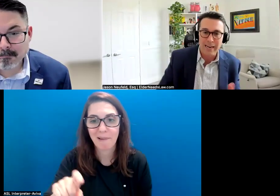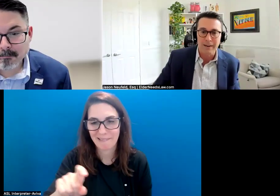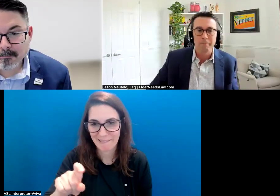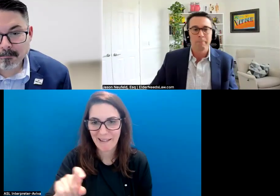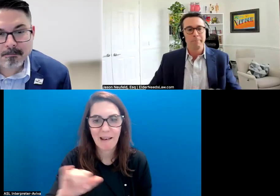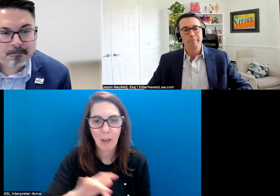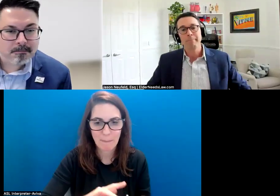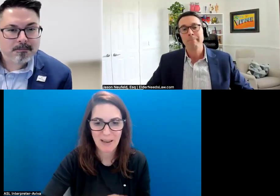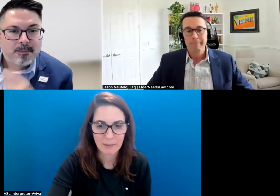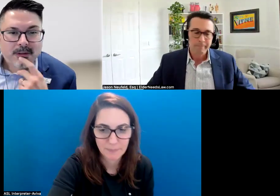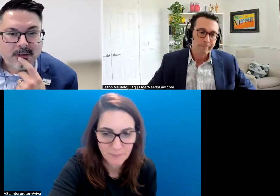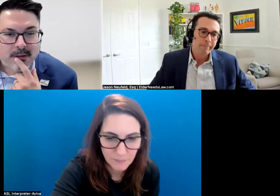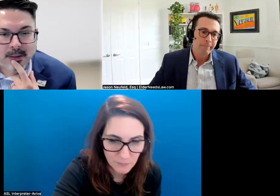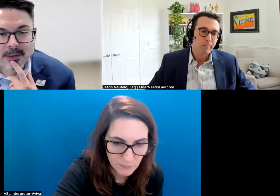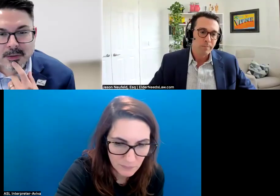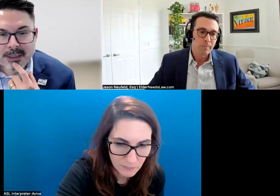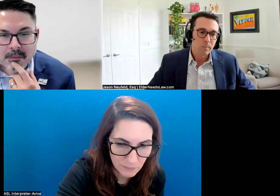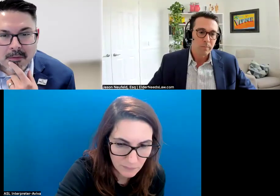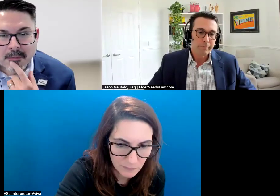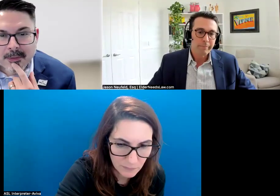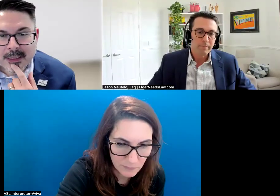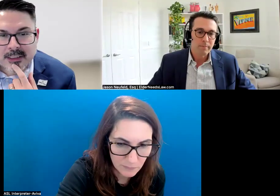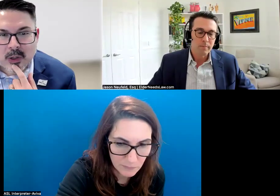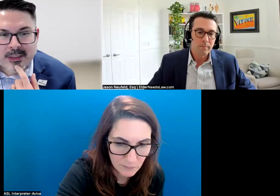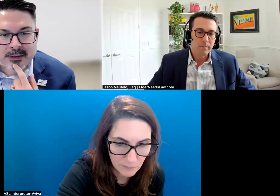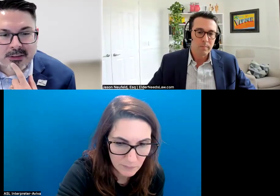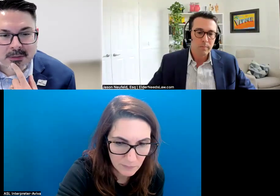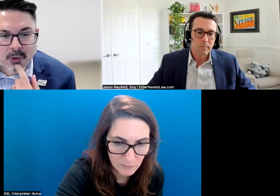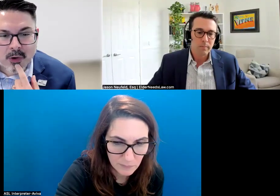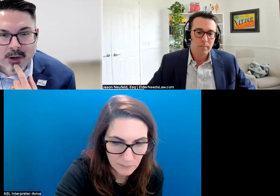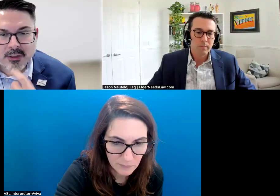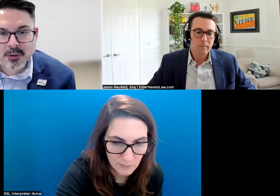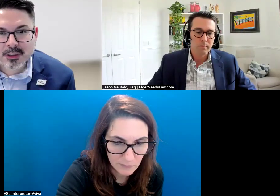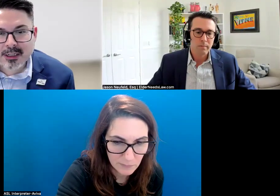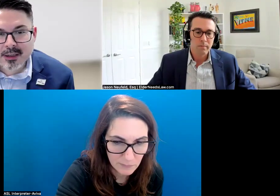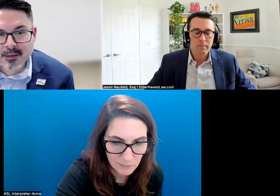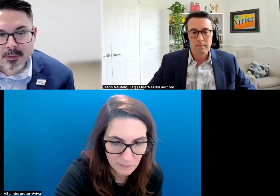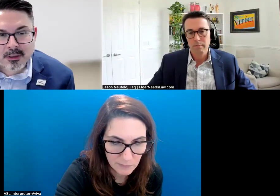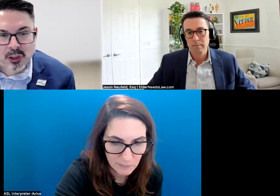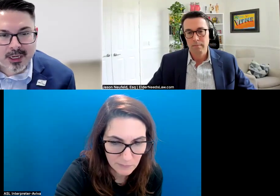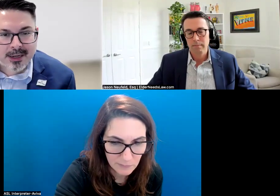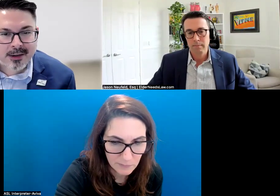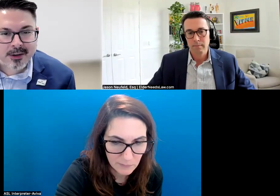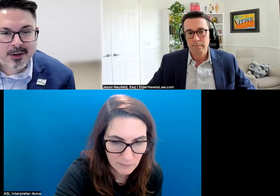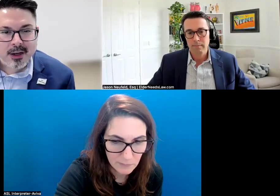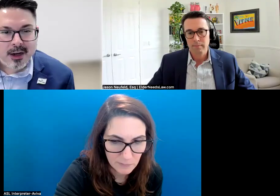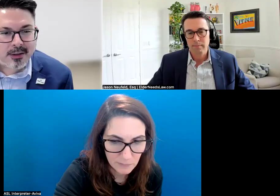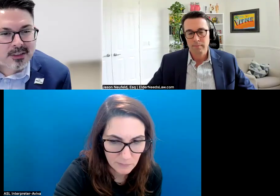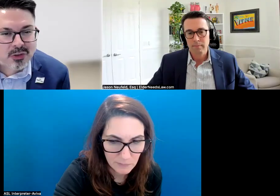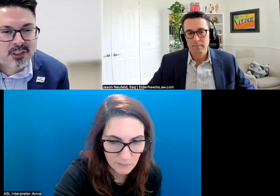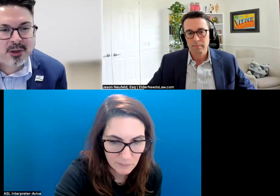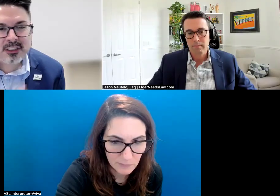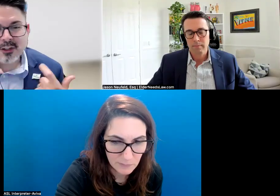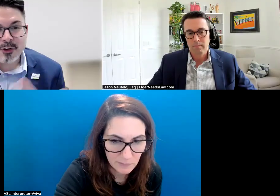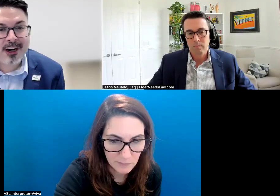like Medicaid. That's great. Well, let's go here to some more questions we're getting in through the chat here. This